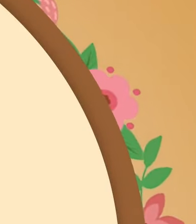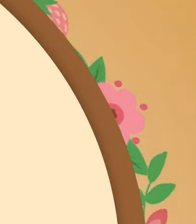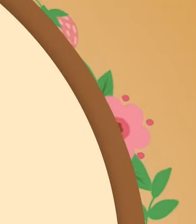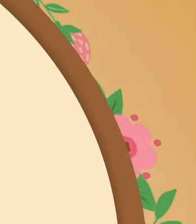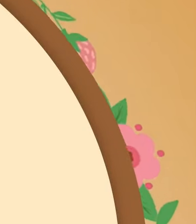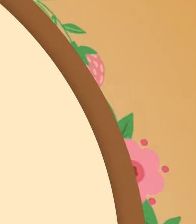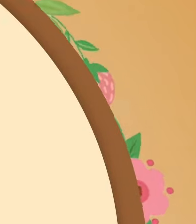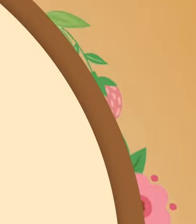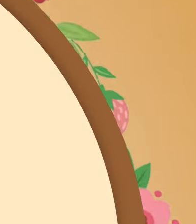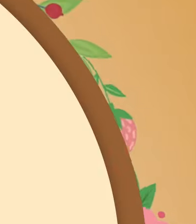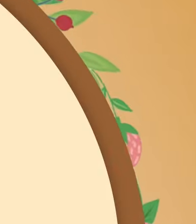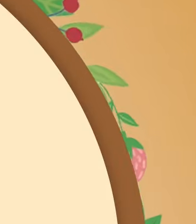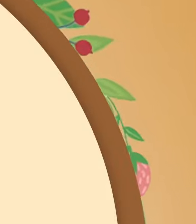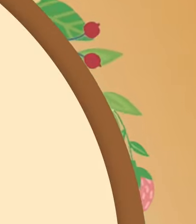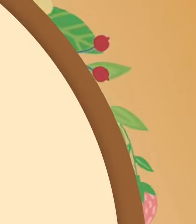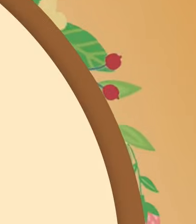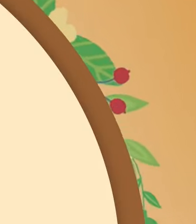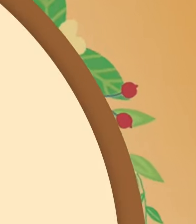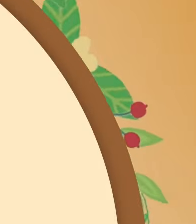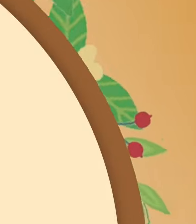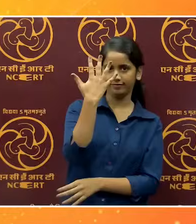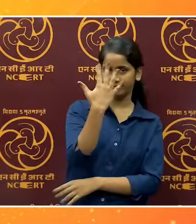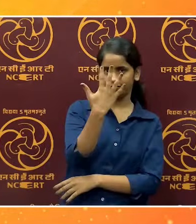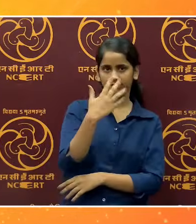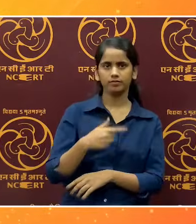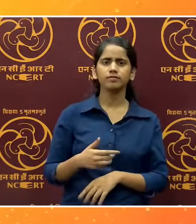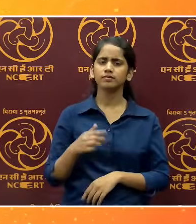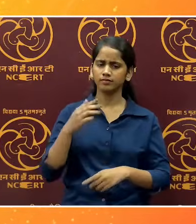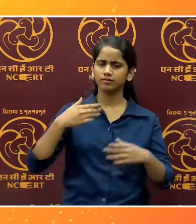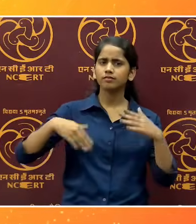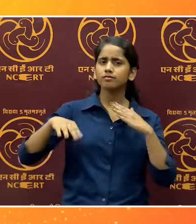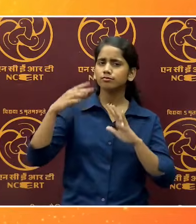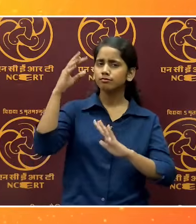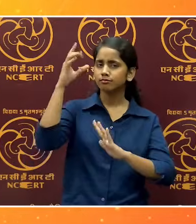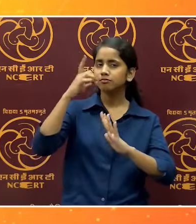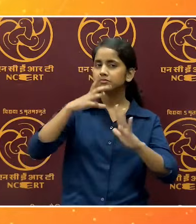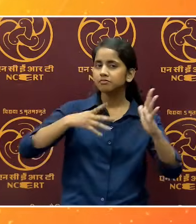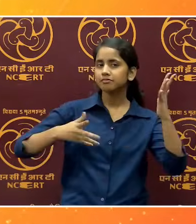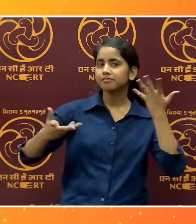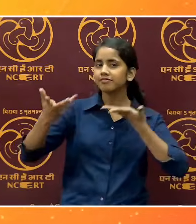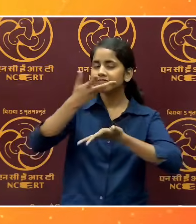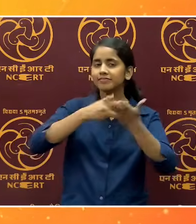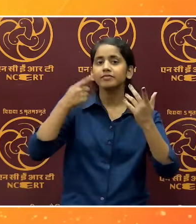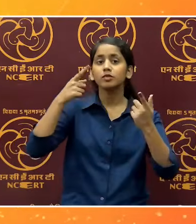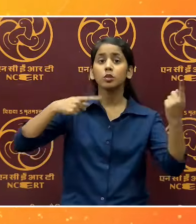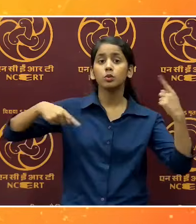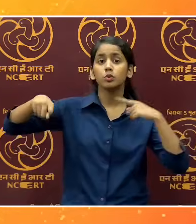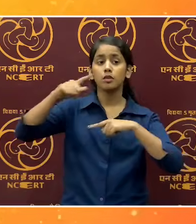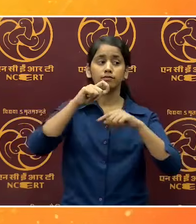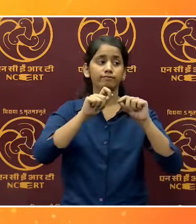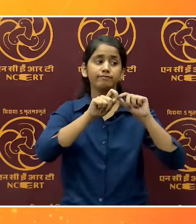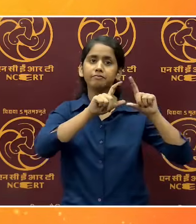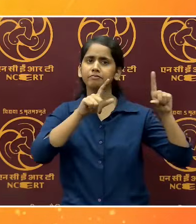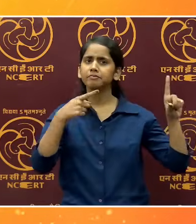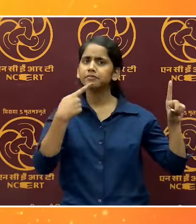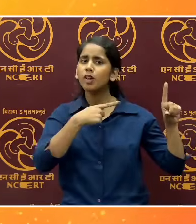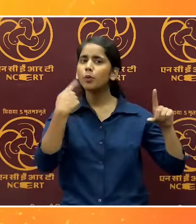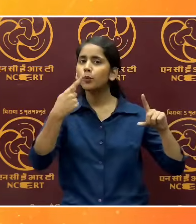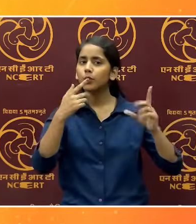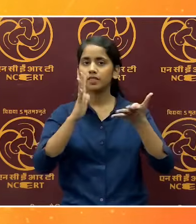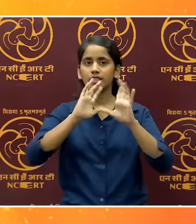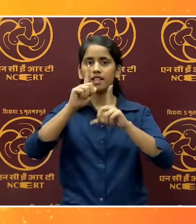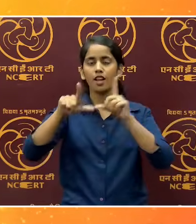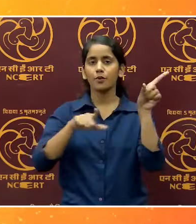Santur. And we are going to talk about it in detail. So you can see on your screens we have a sign